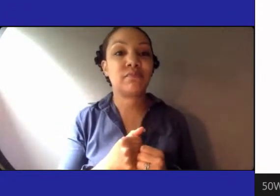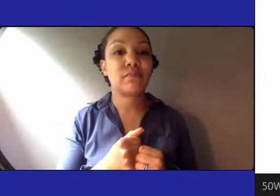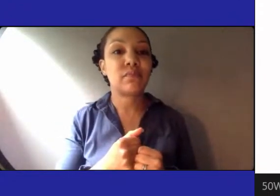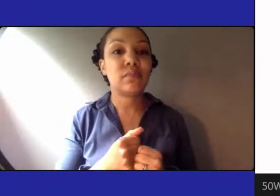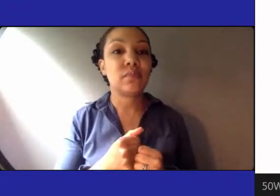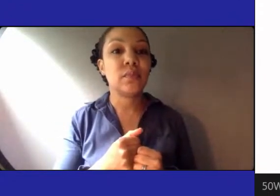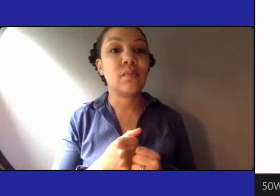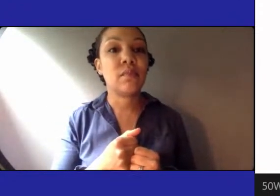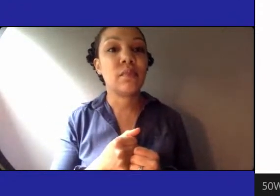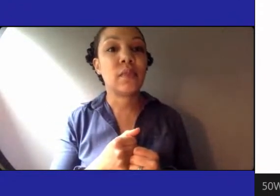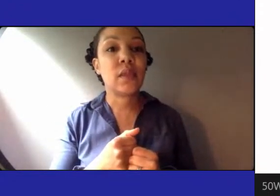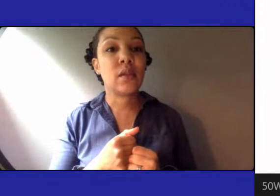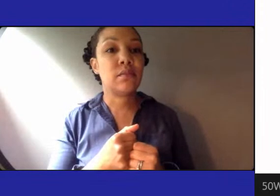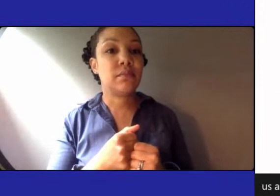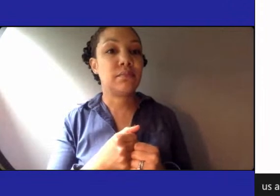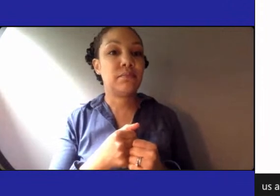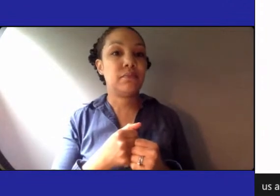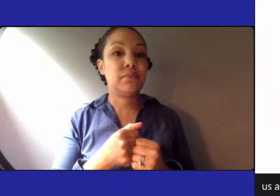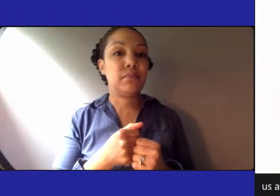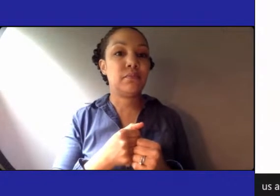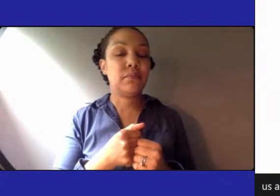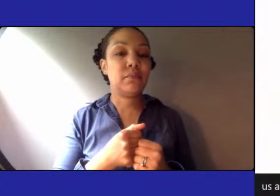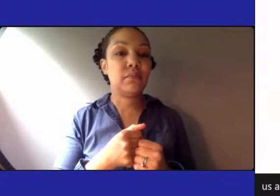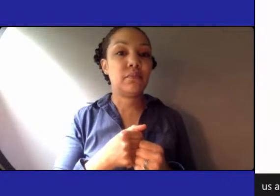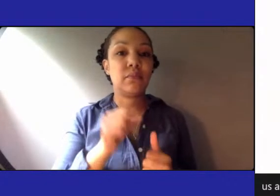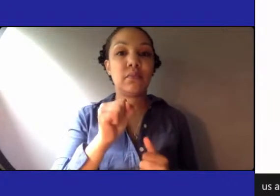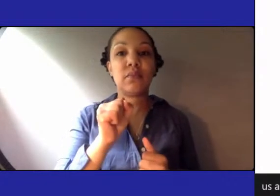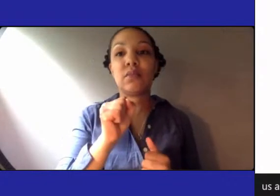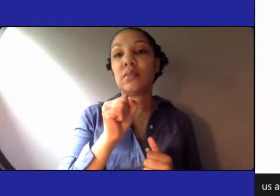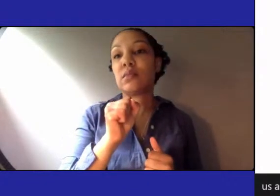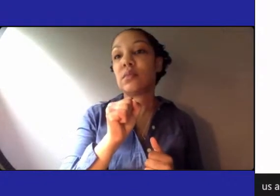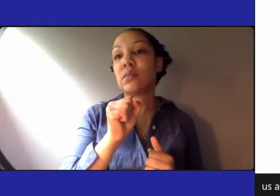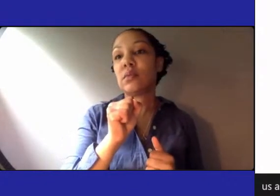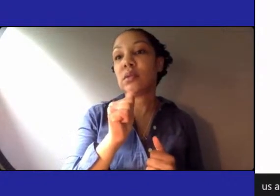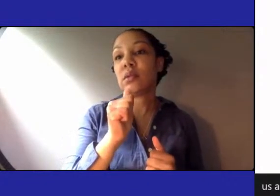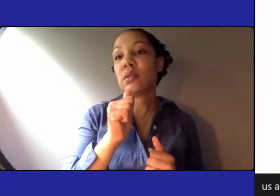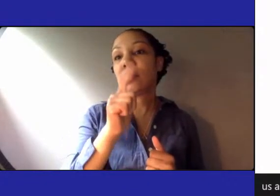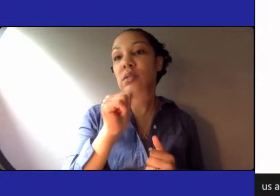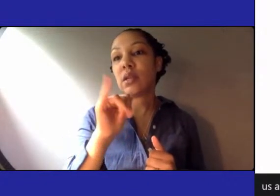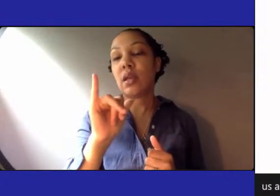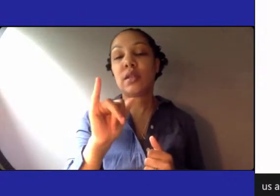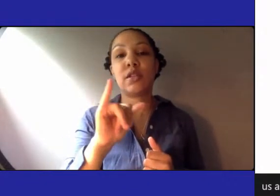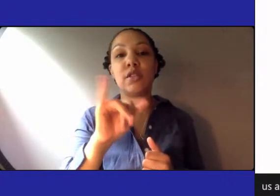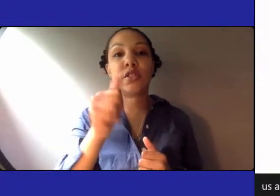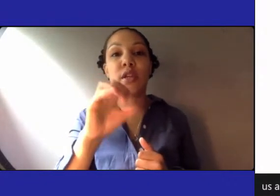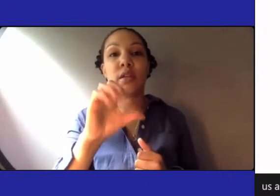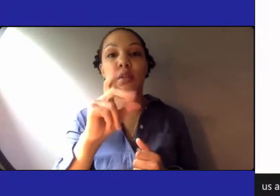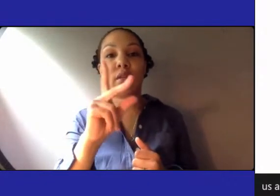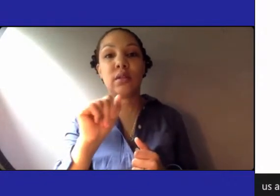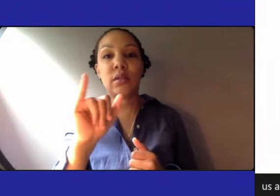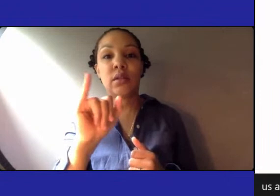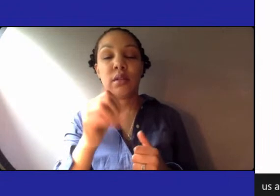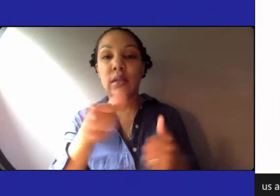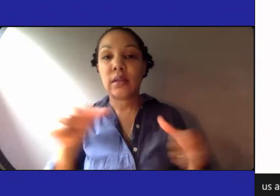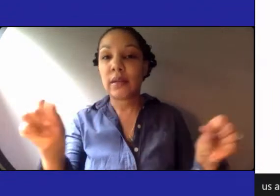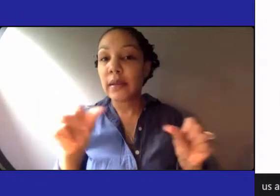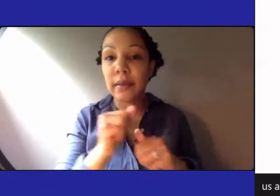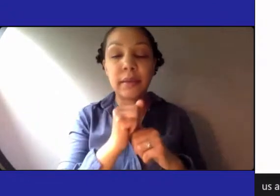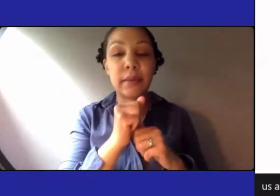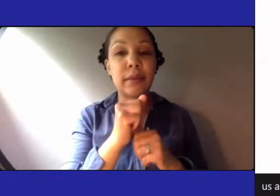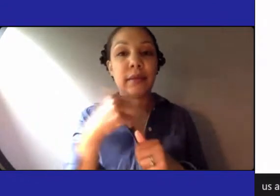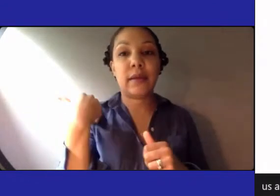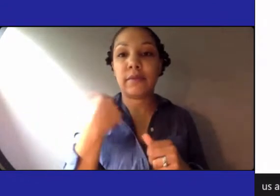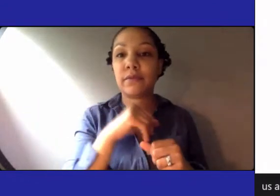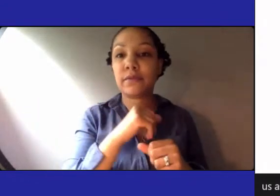Well, I'll ask Sally and Jackie for any comments. I wanted to note that